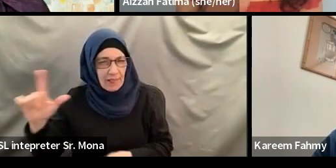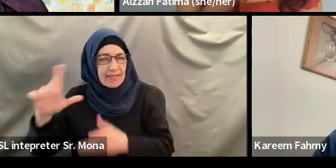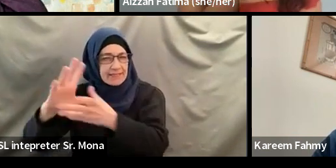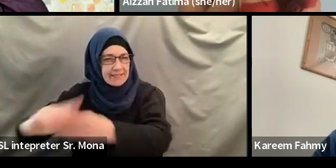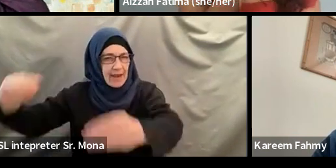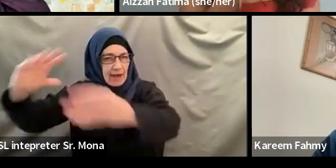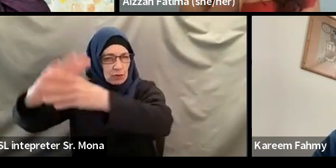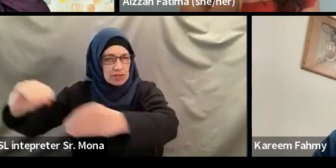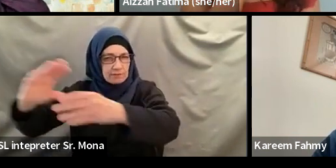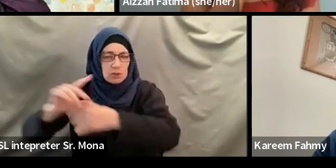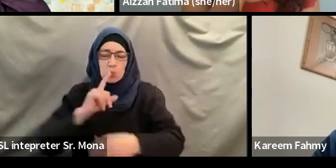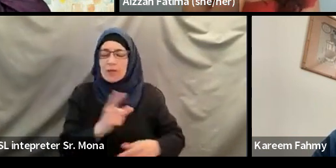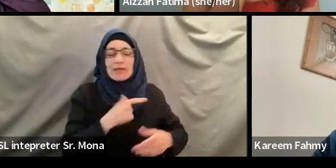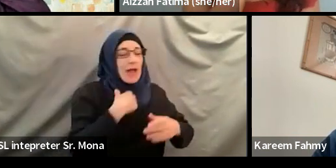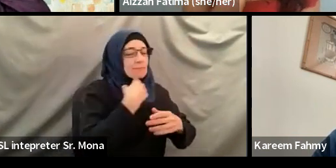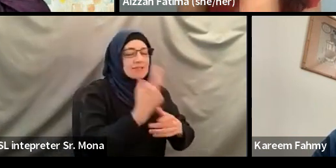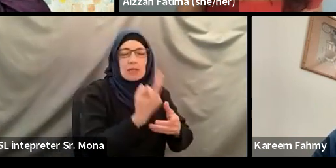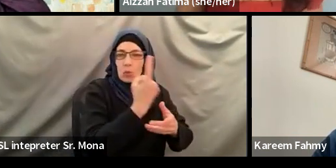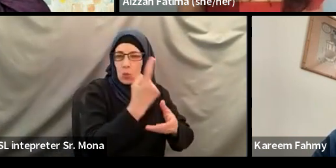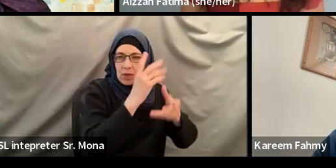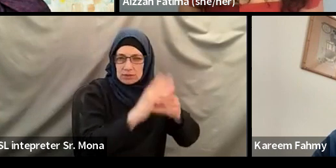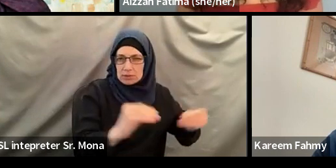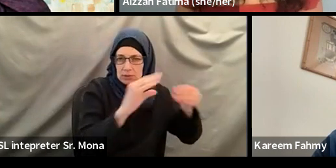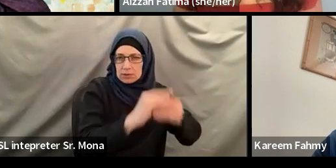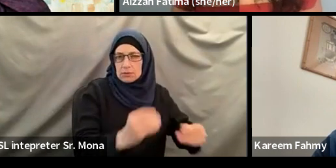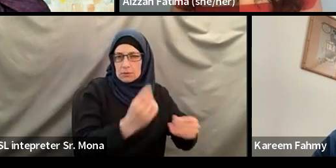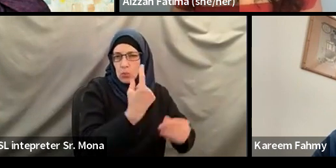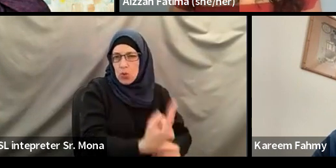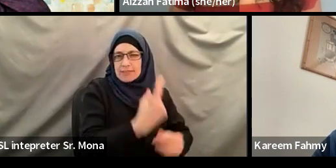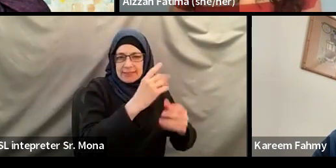not every Muslim's story.